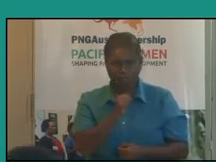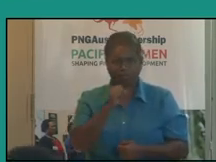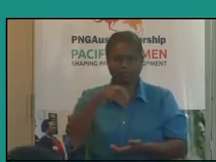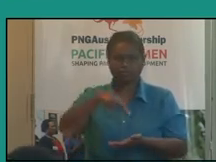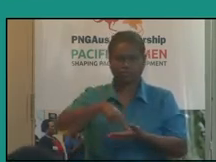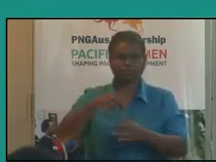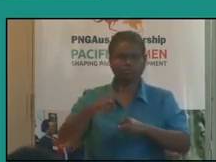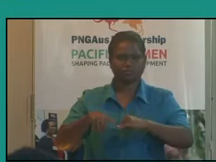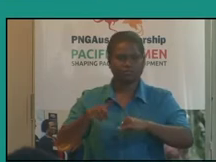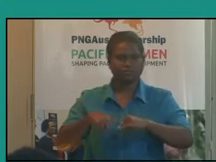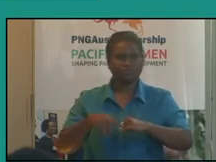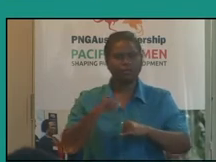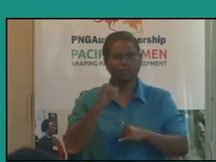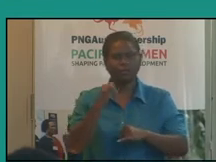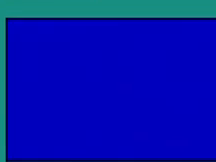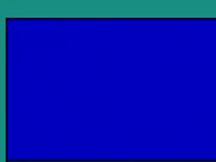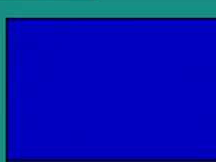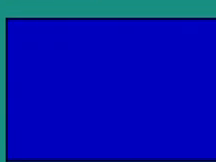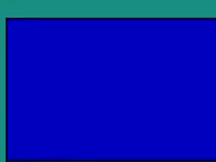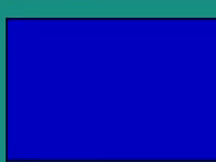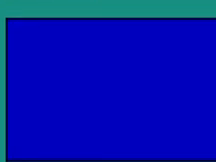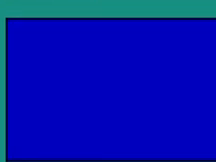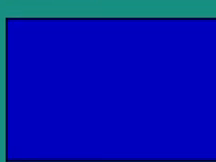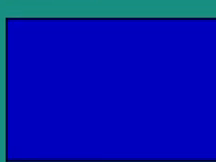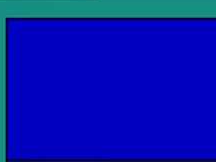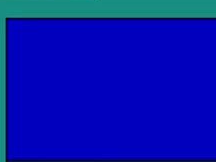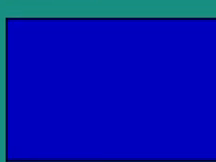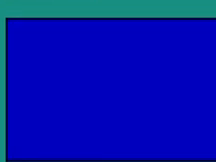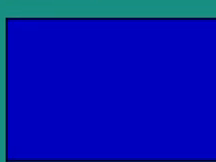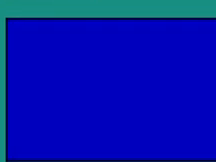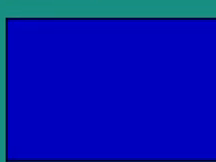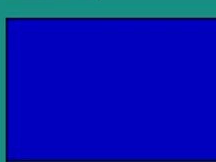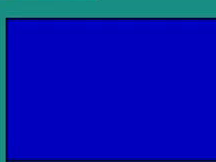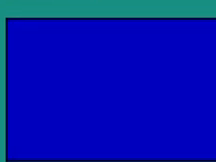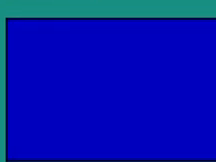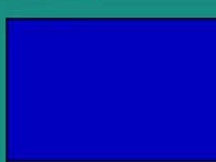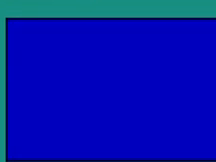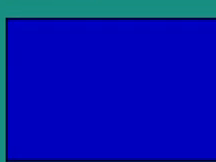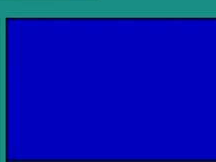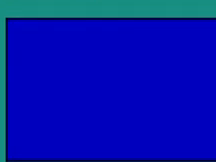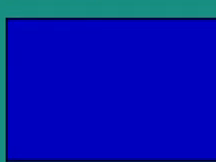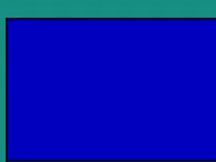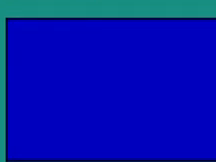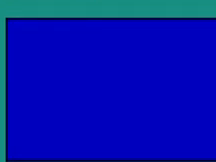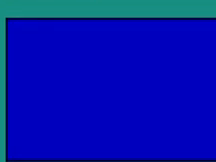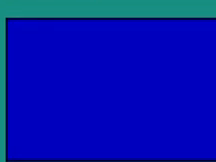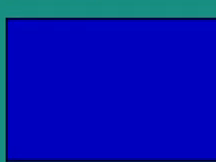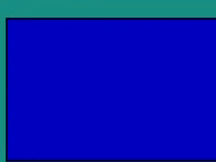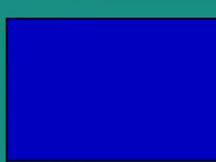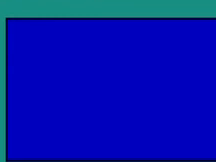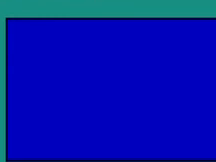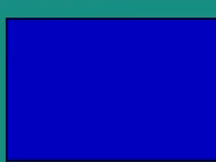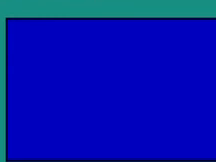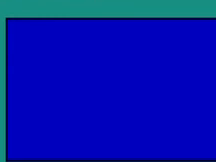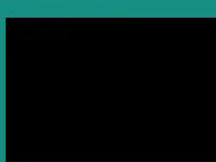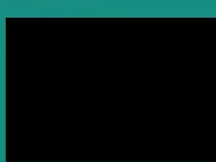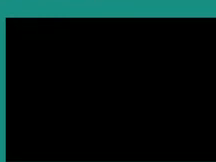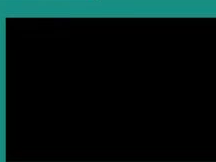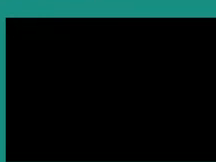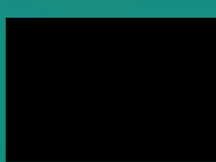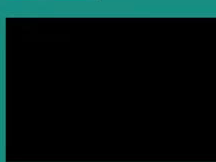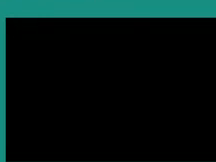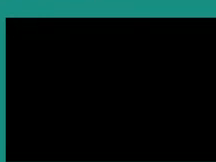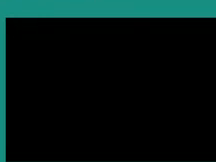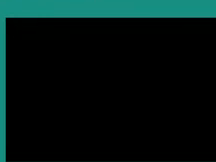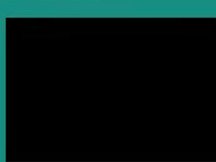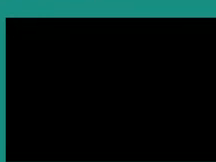for political parties. And we've had instances where contributions that are made goes into